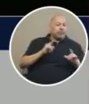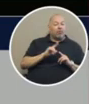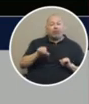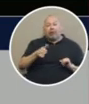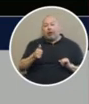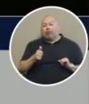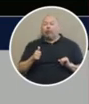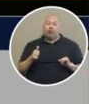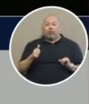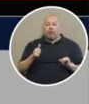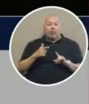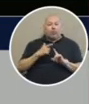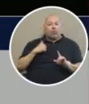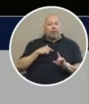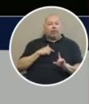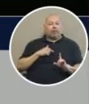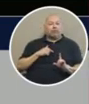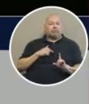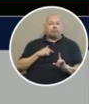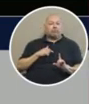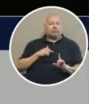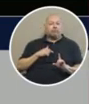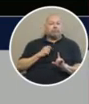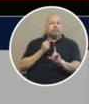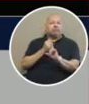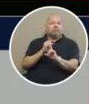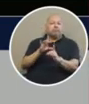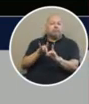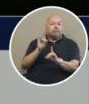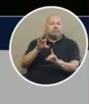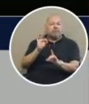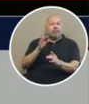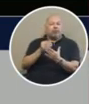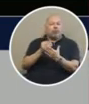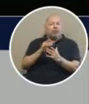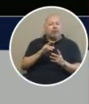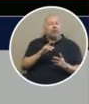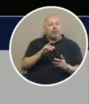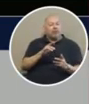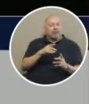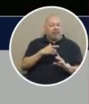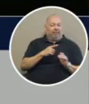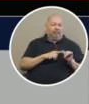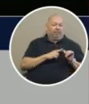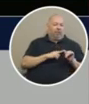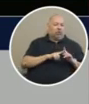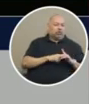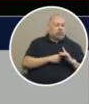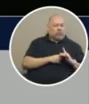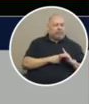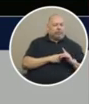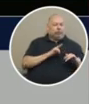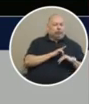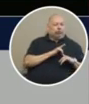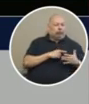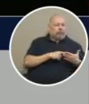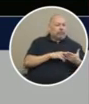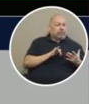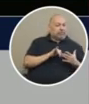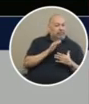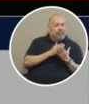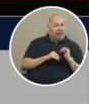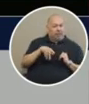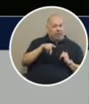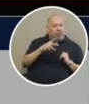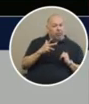of other sources that we could possibly tap into. Again, these are very preliminary discussions. So whether it be utilizing some of that